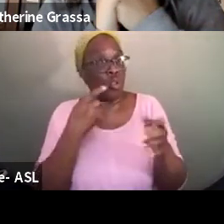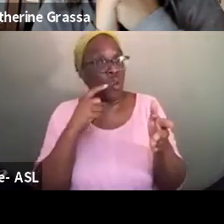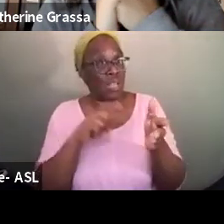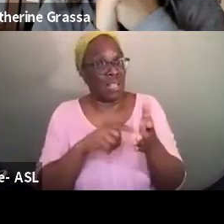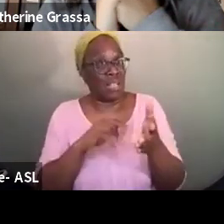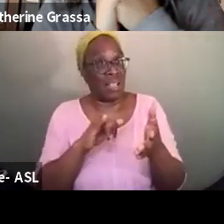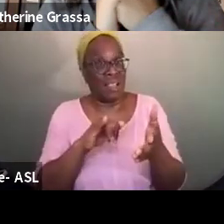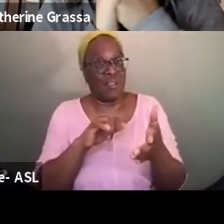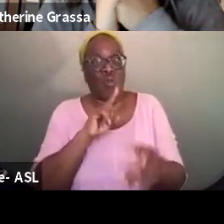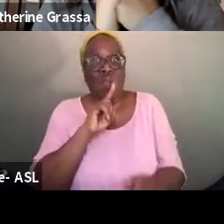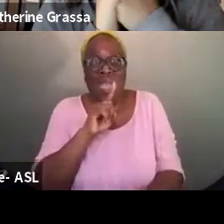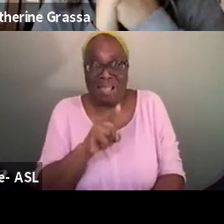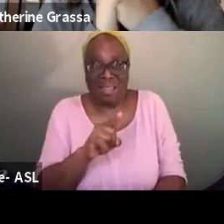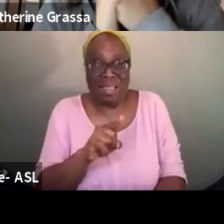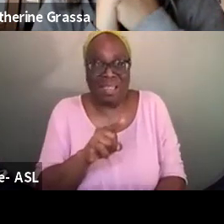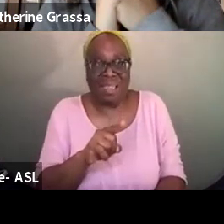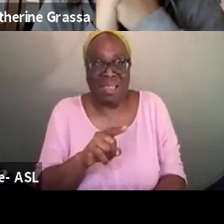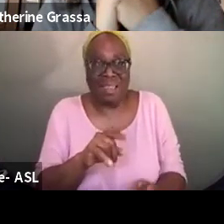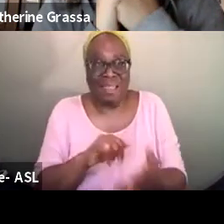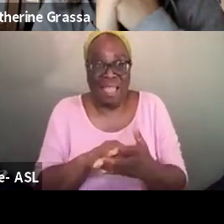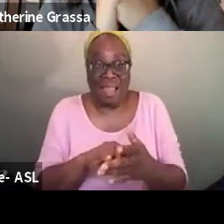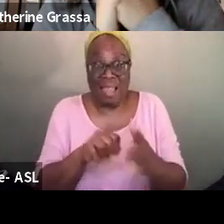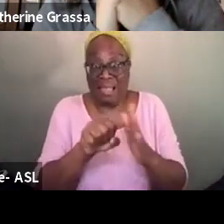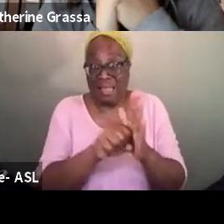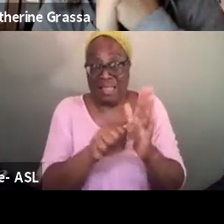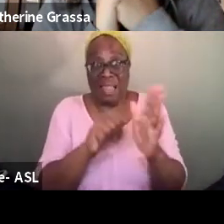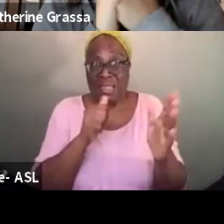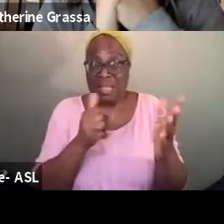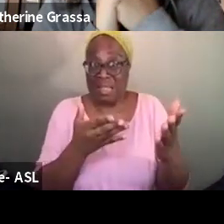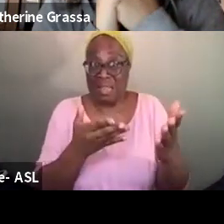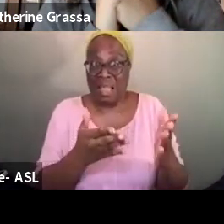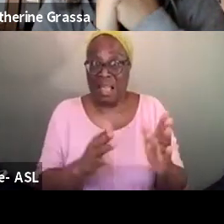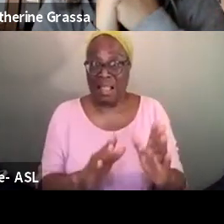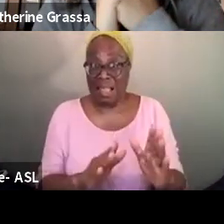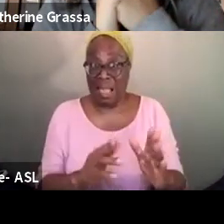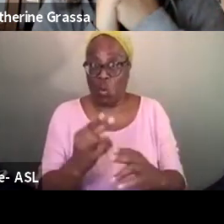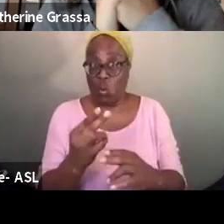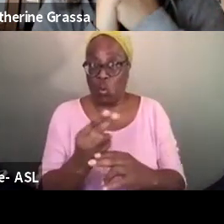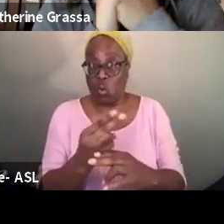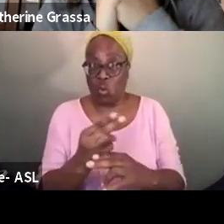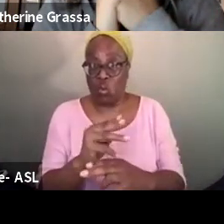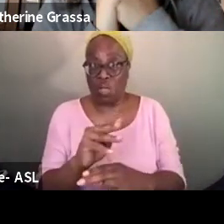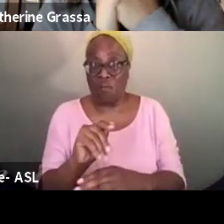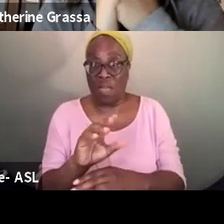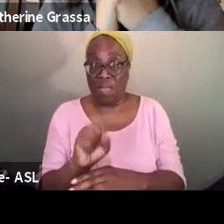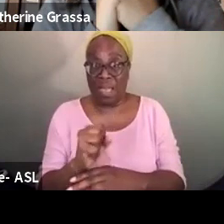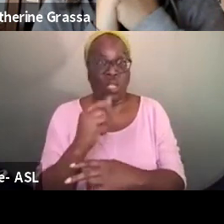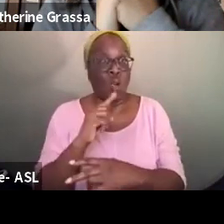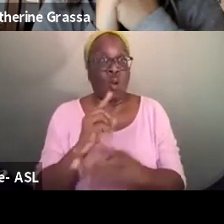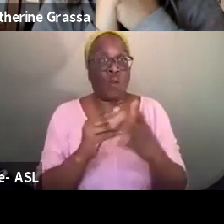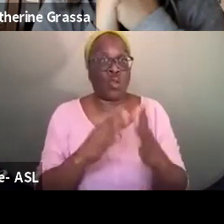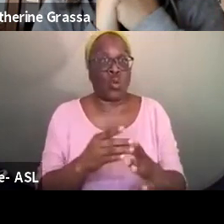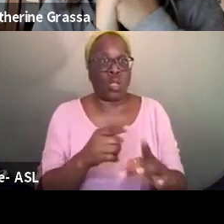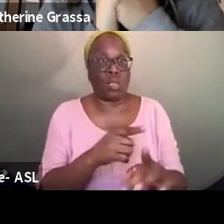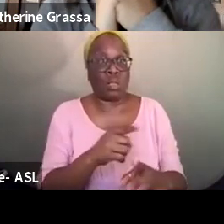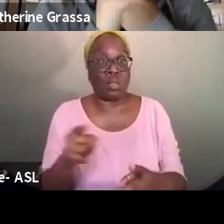practical reality that as yet the state does not allow the use of MCAS for students who are not in